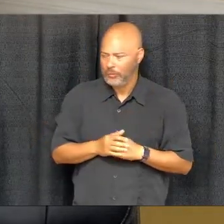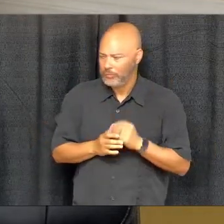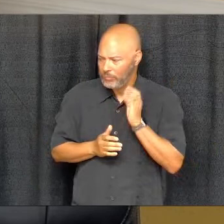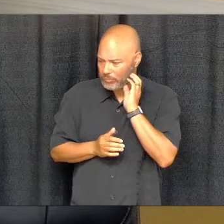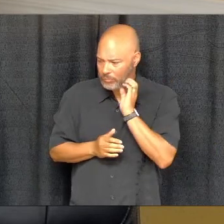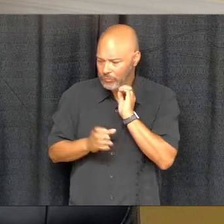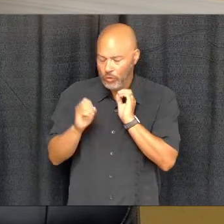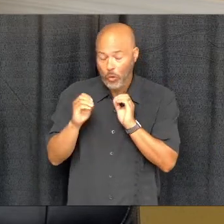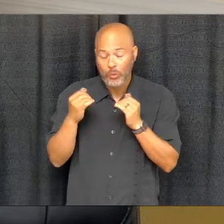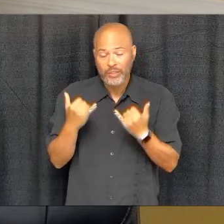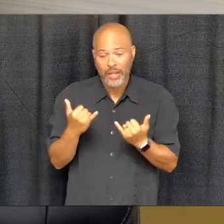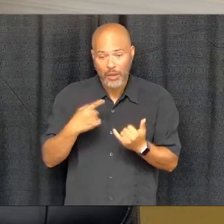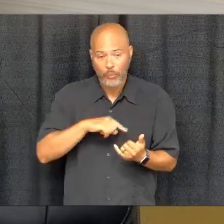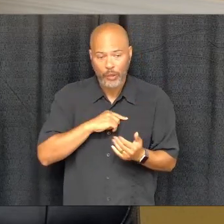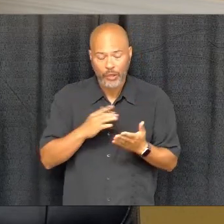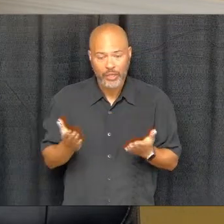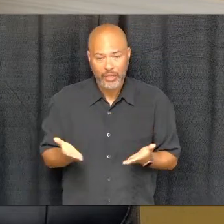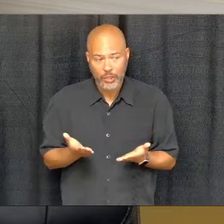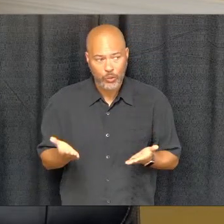So today we are here